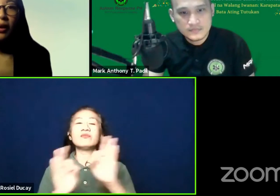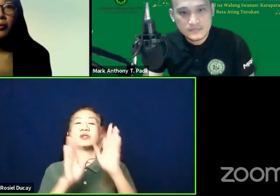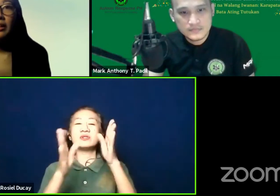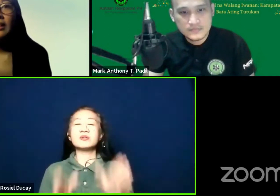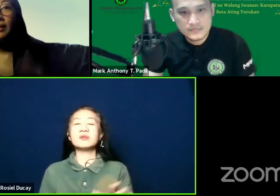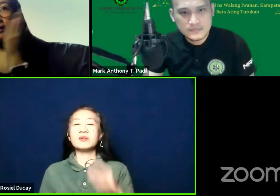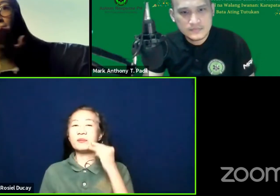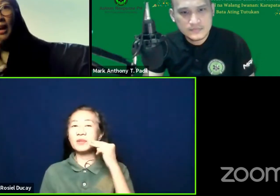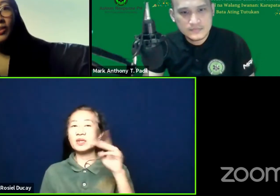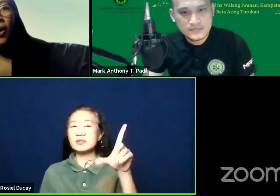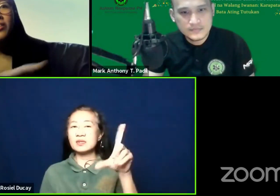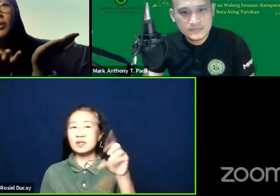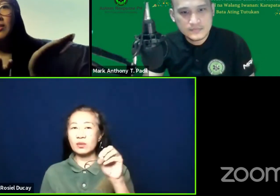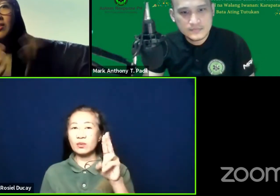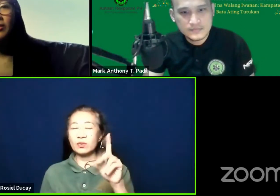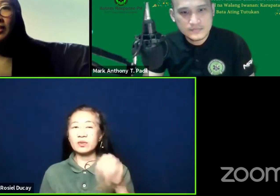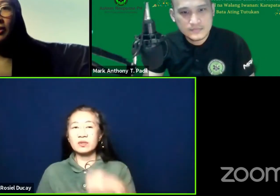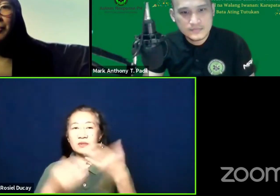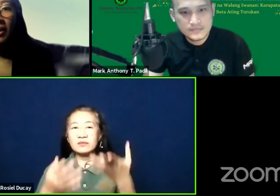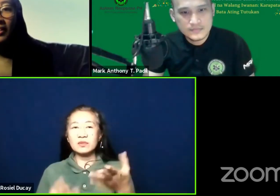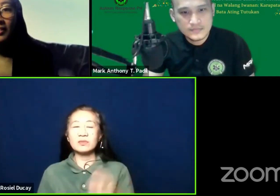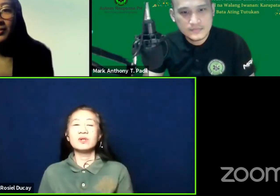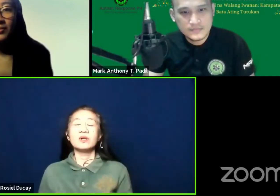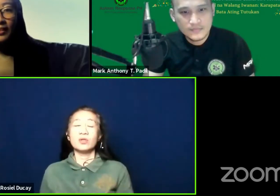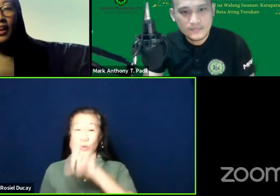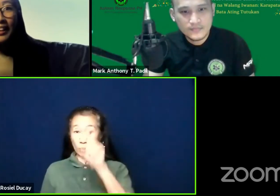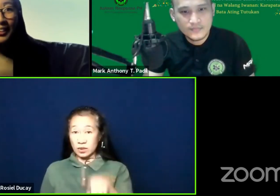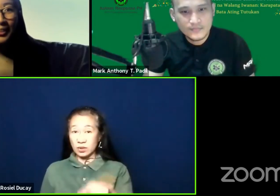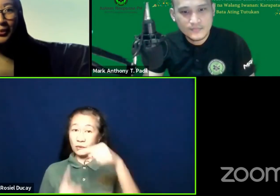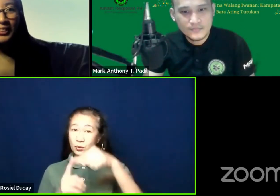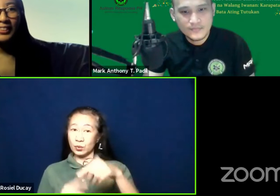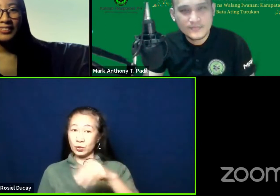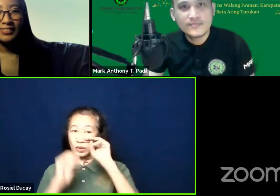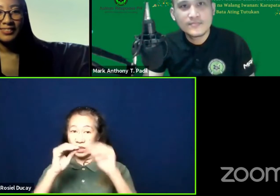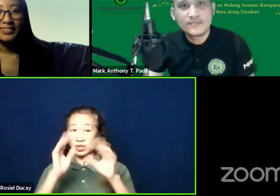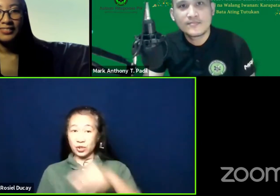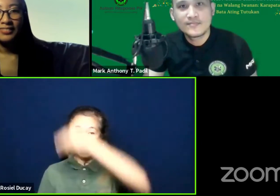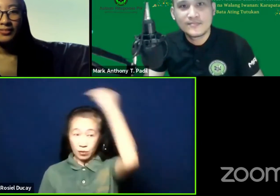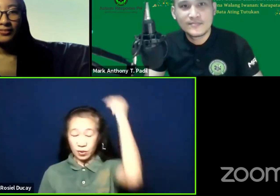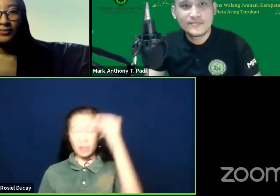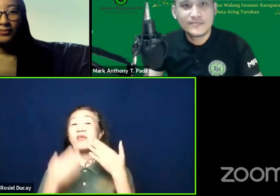Lu, will pass on your question to Teacher Mark. Thank you.